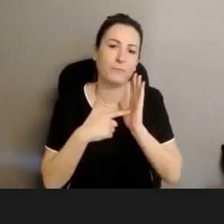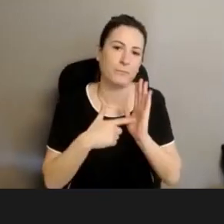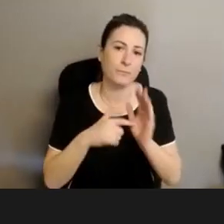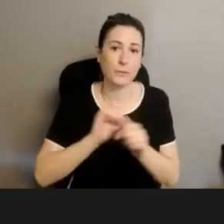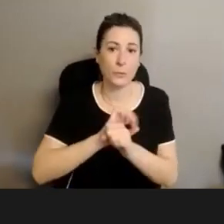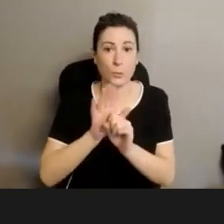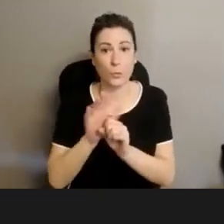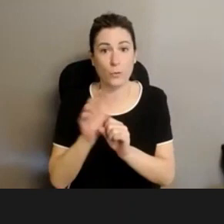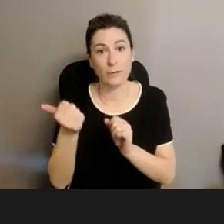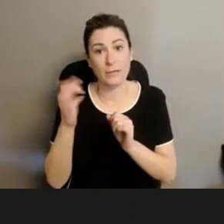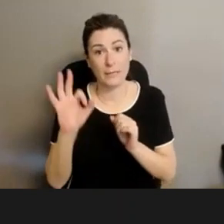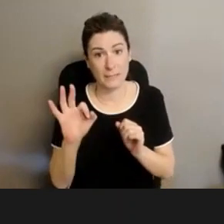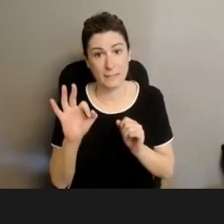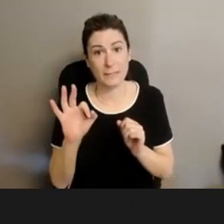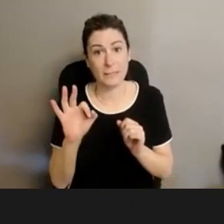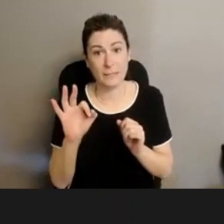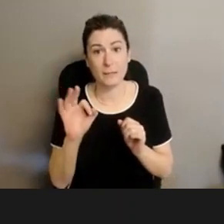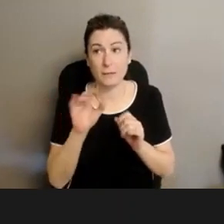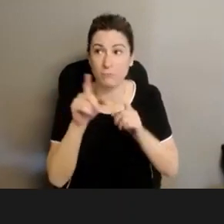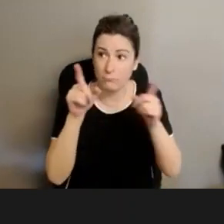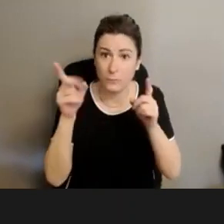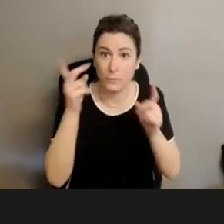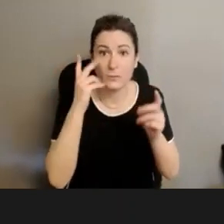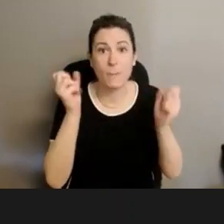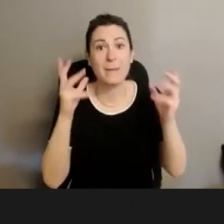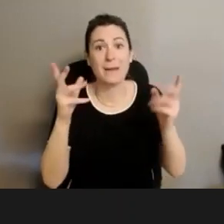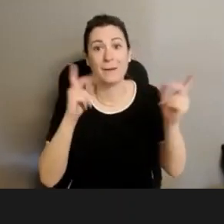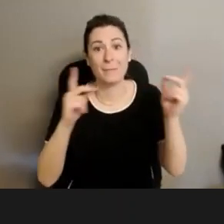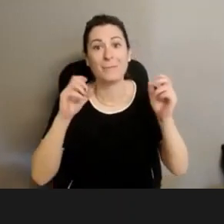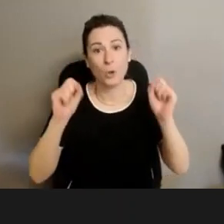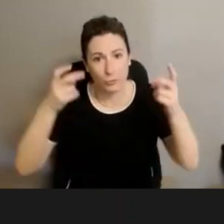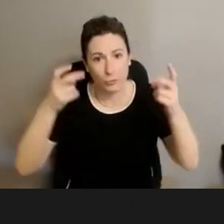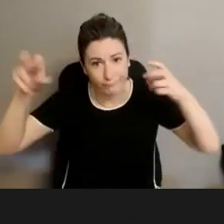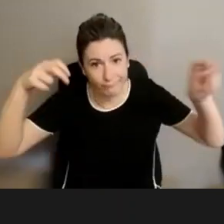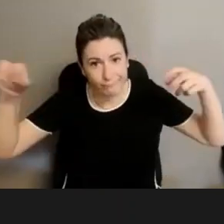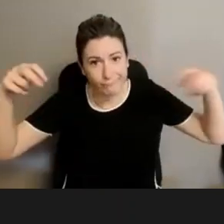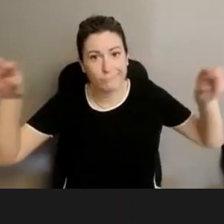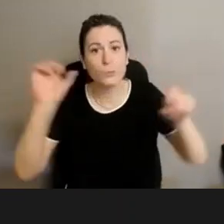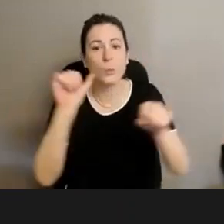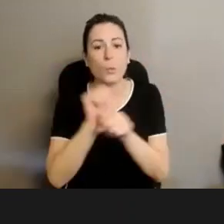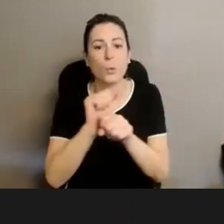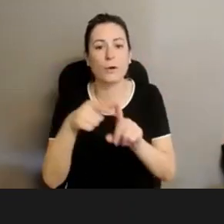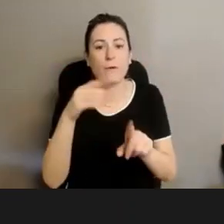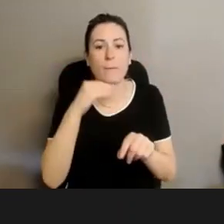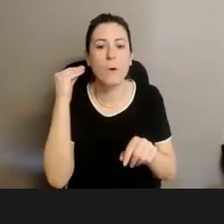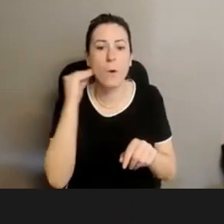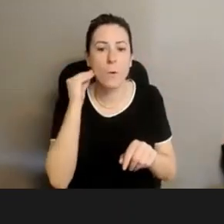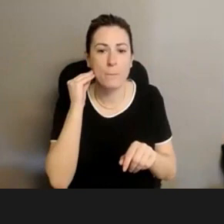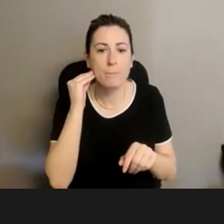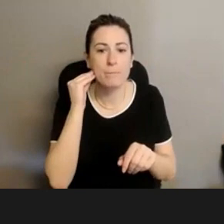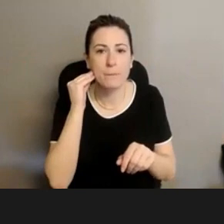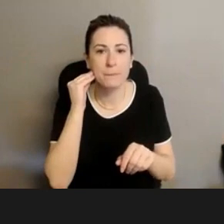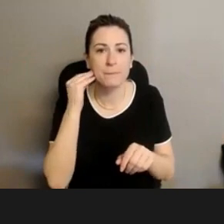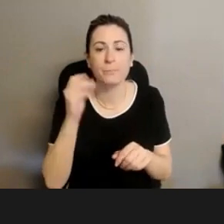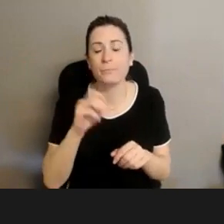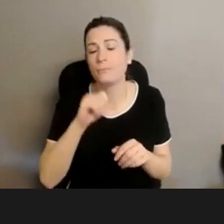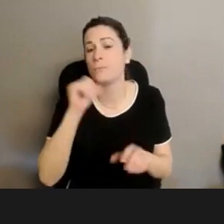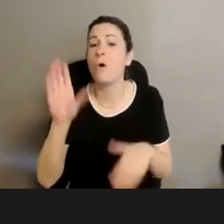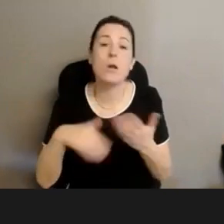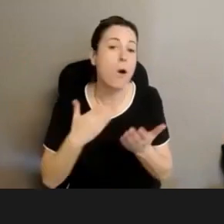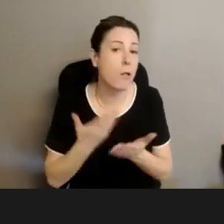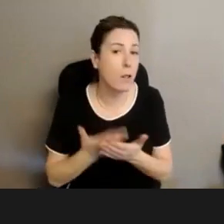to sort of transition to working from home. Obviously not everyone, not people